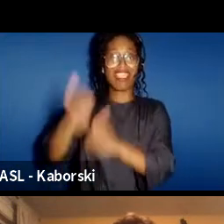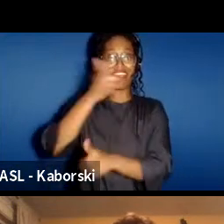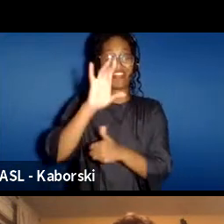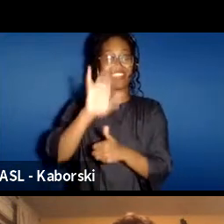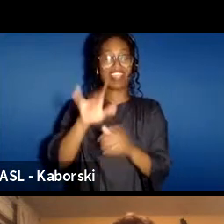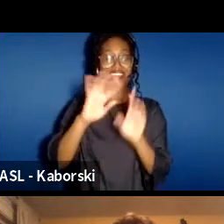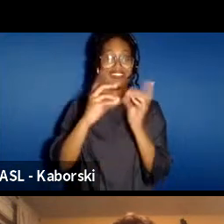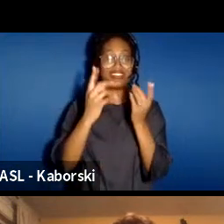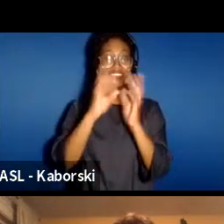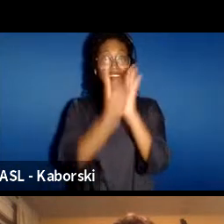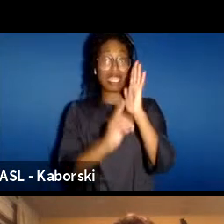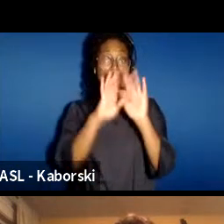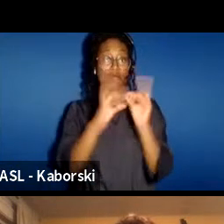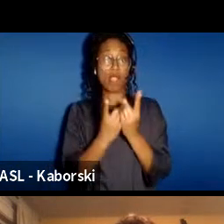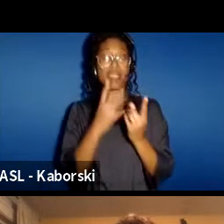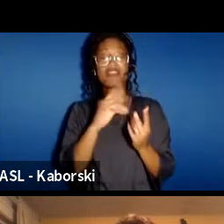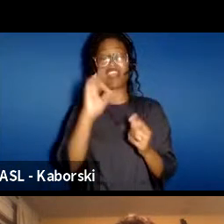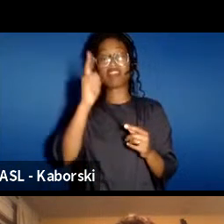met with the,